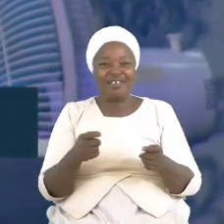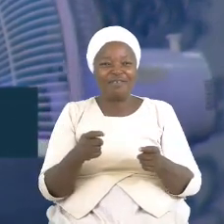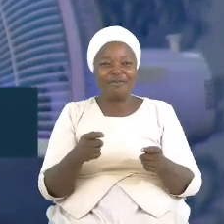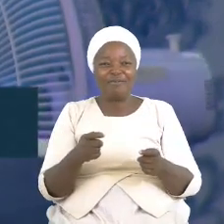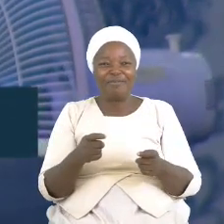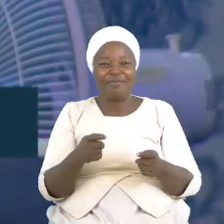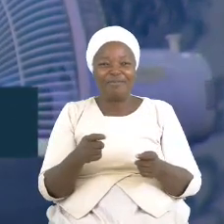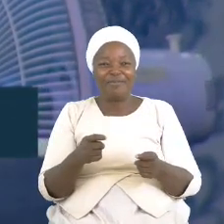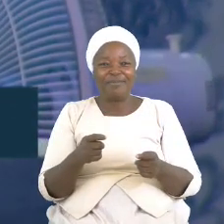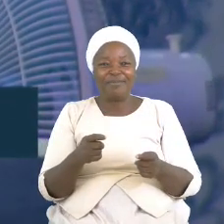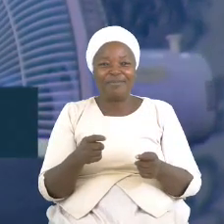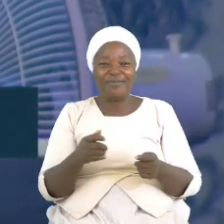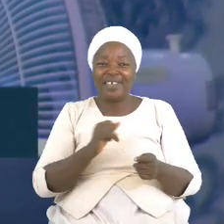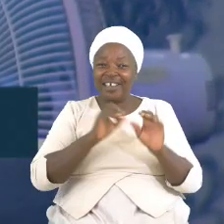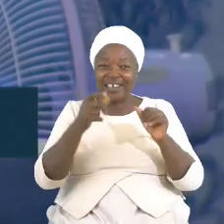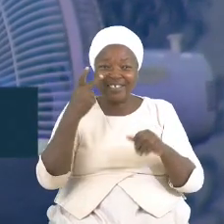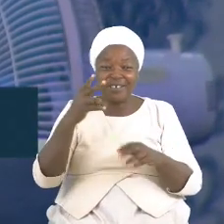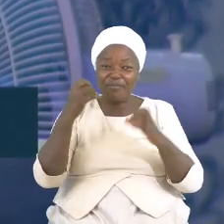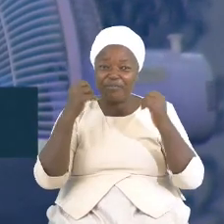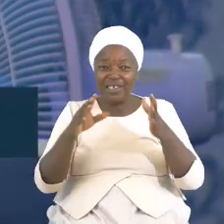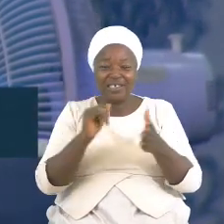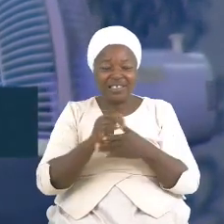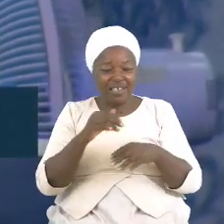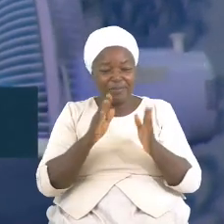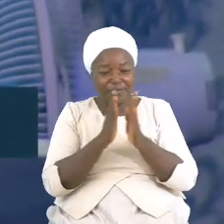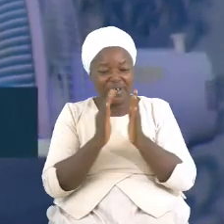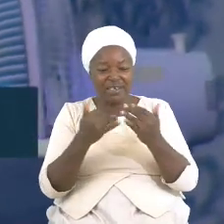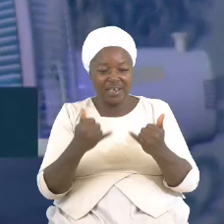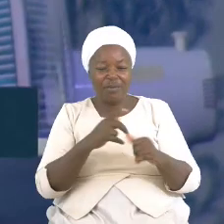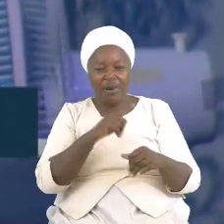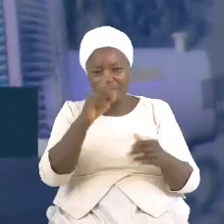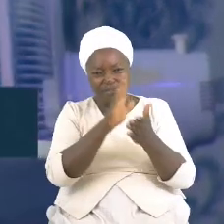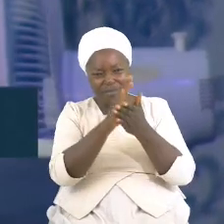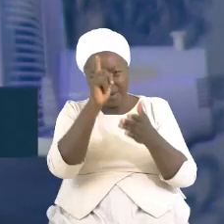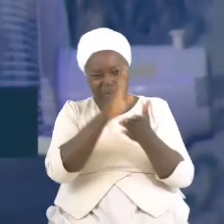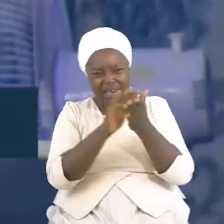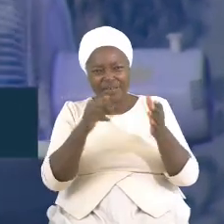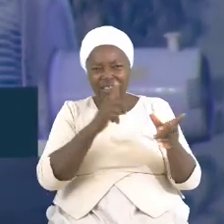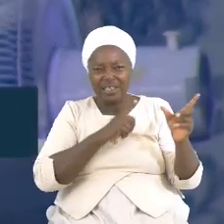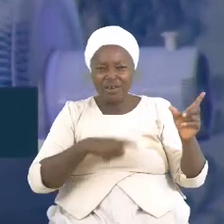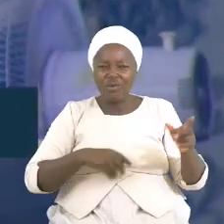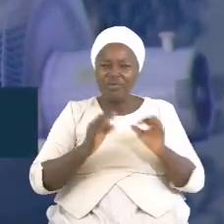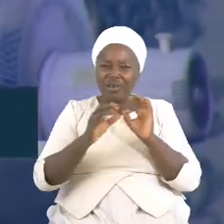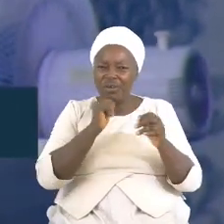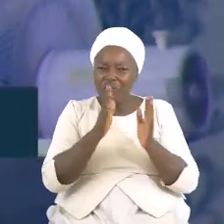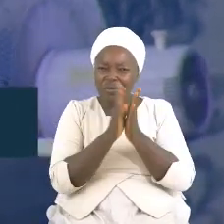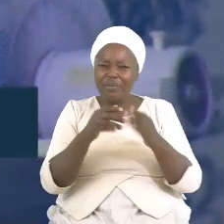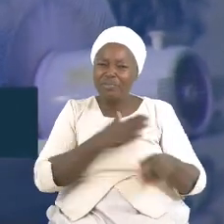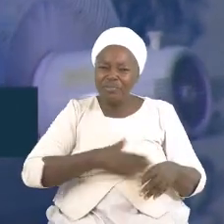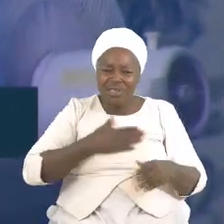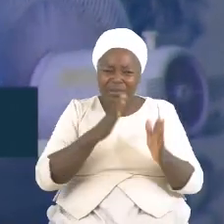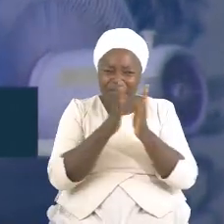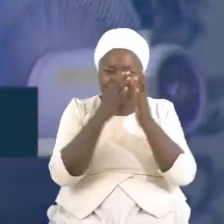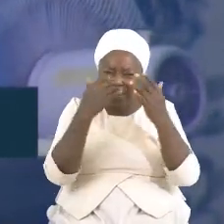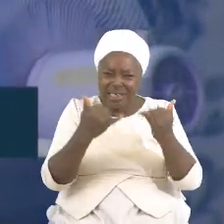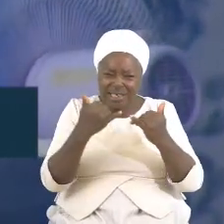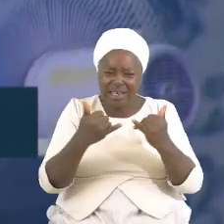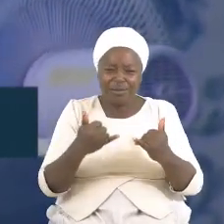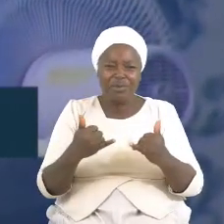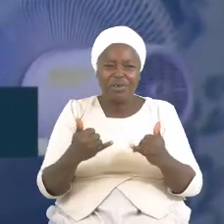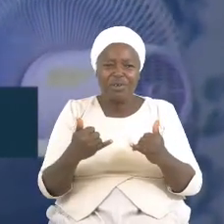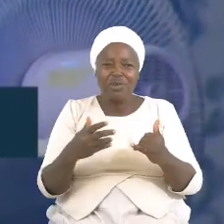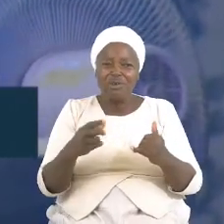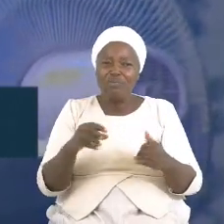I can see many of you already praying and trusting God. If you have not been praying, why not pray? You must go home. You must